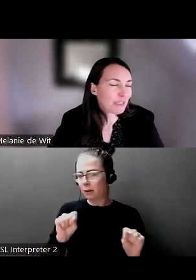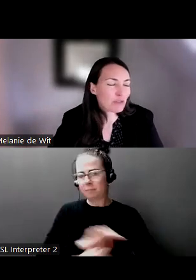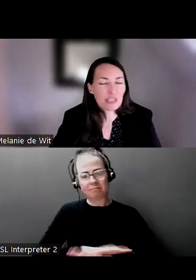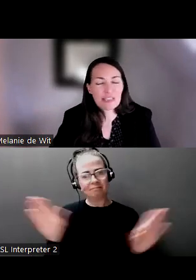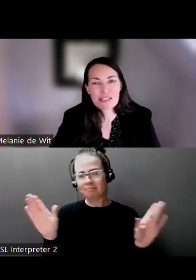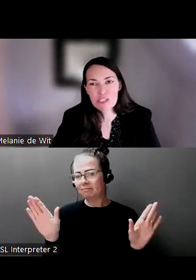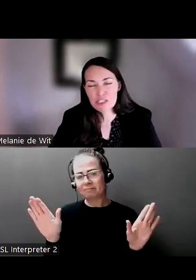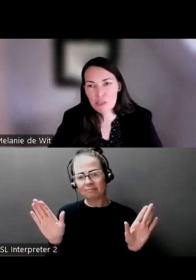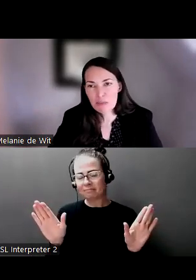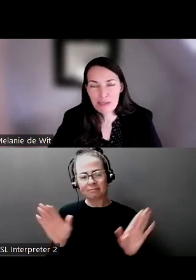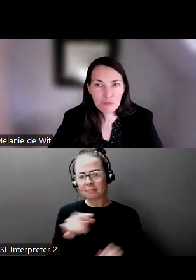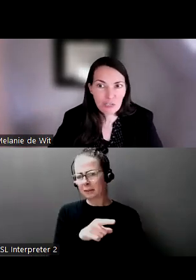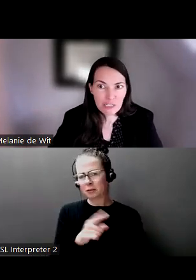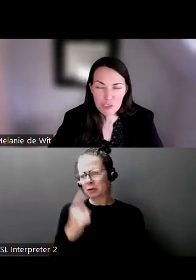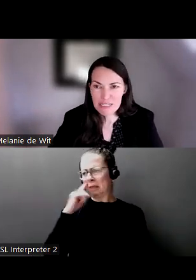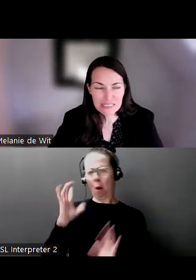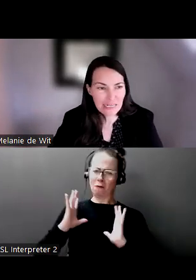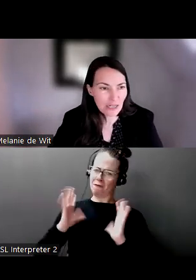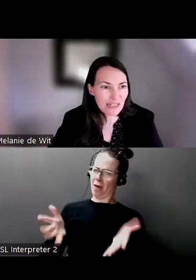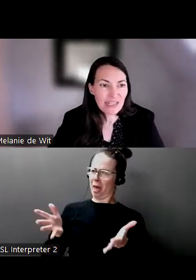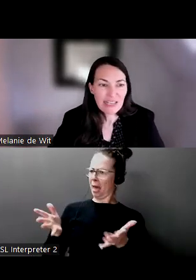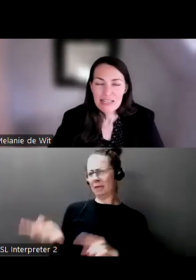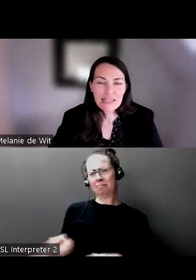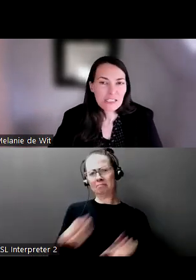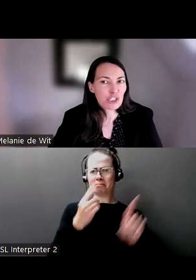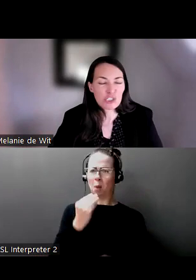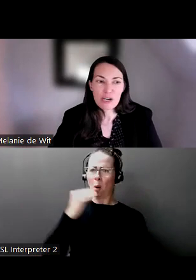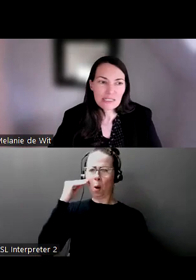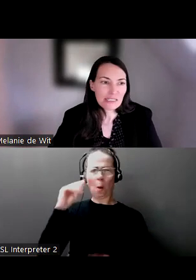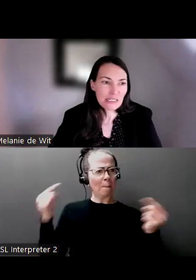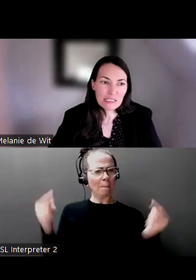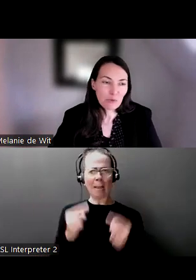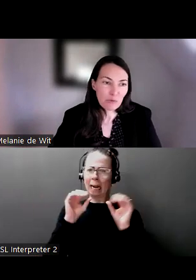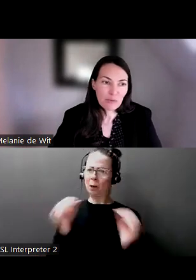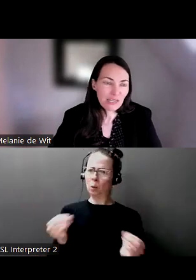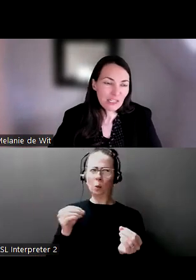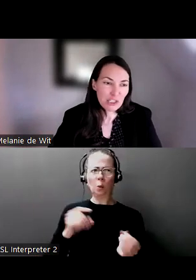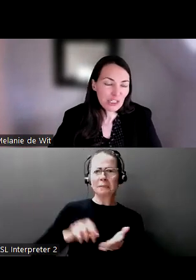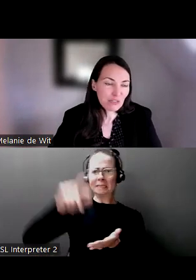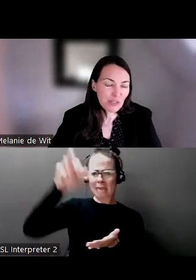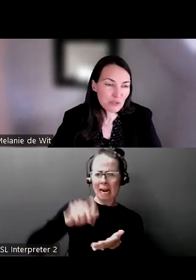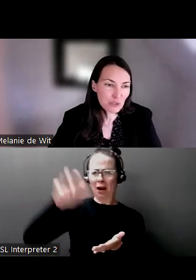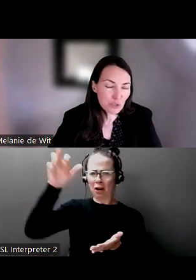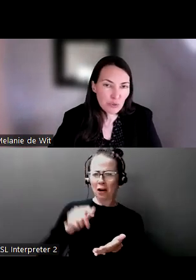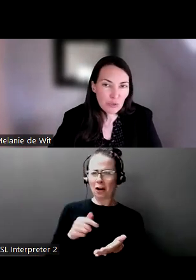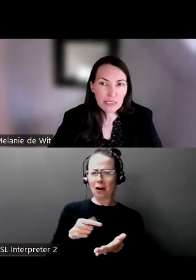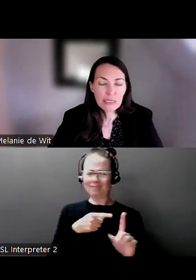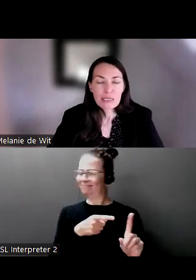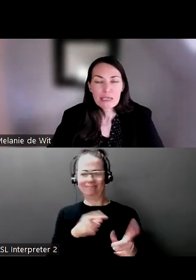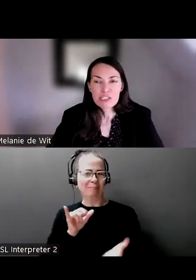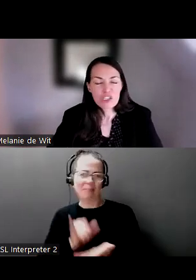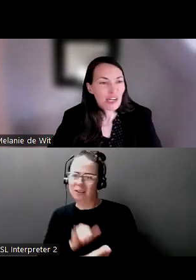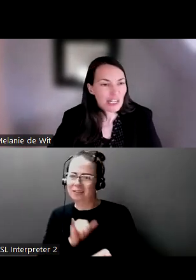surgery. She thinks that she's going to be pain-free and doing stairs, and that's just not consistent with what we can achieve without